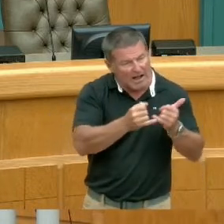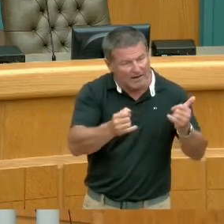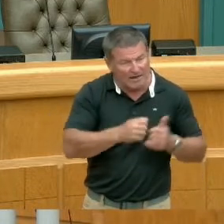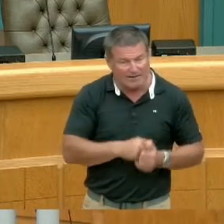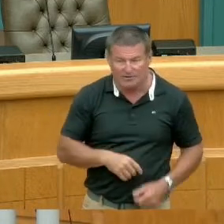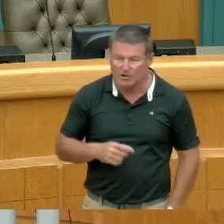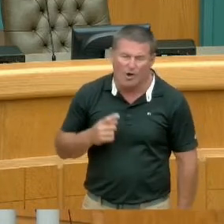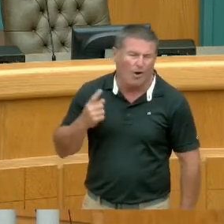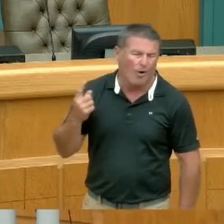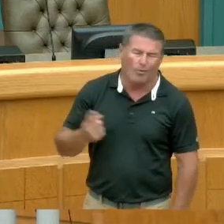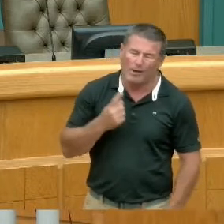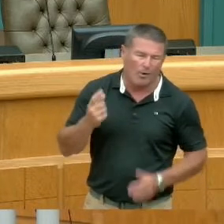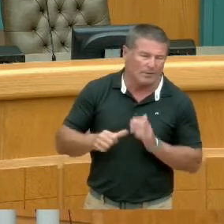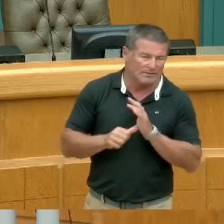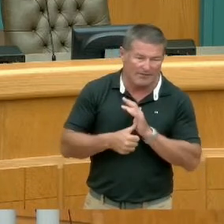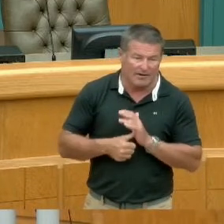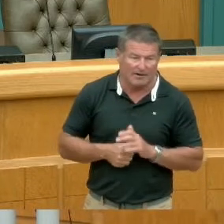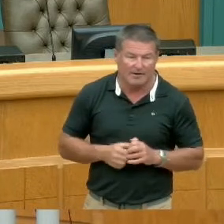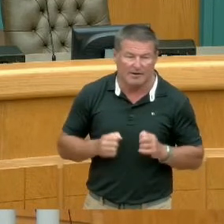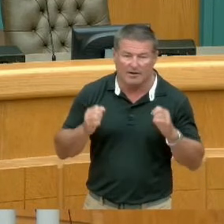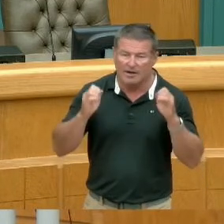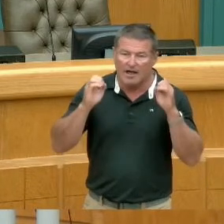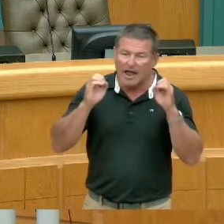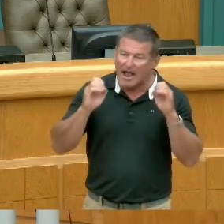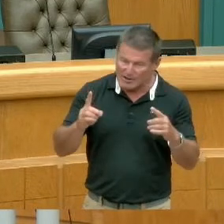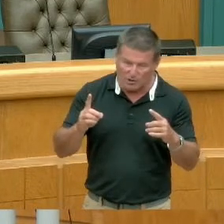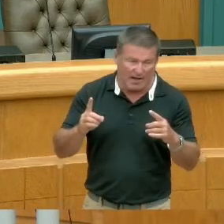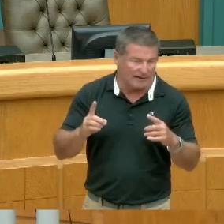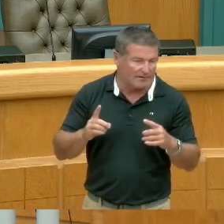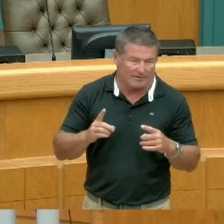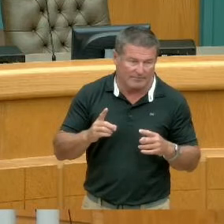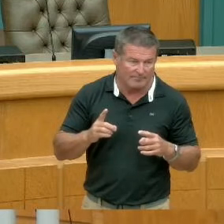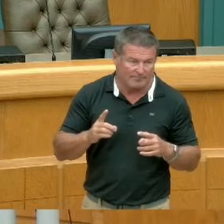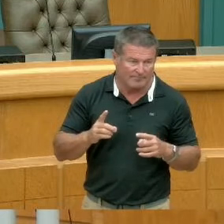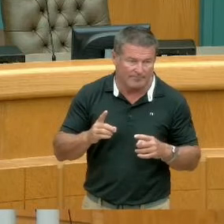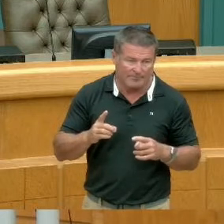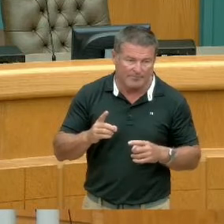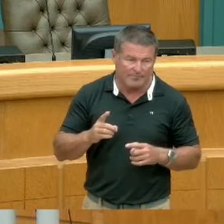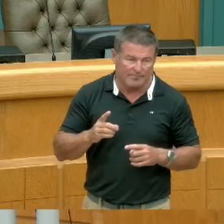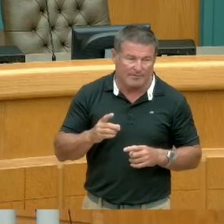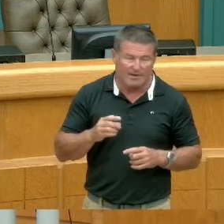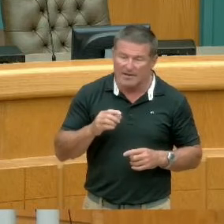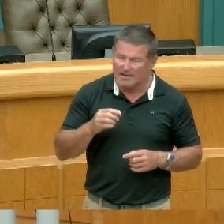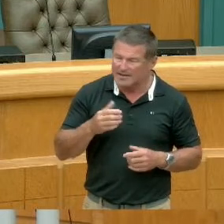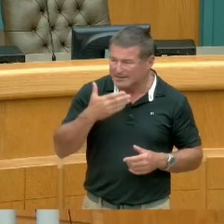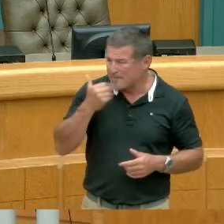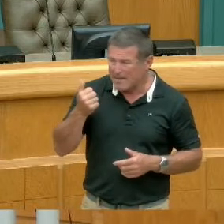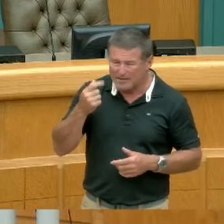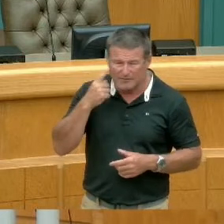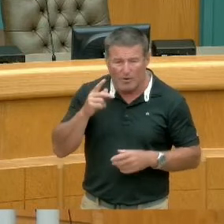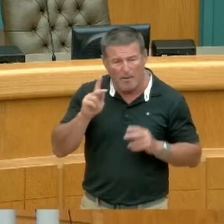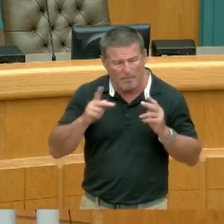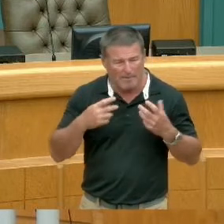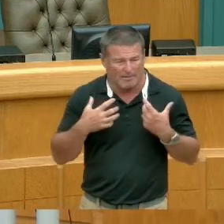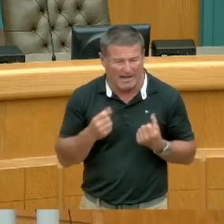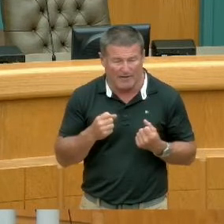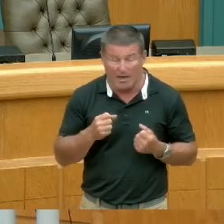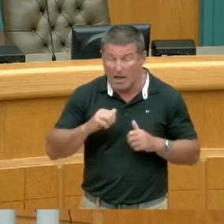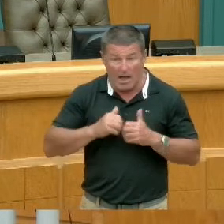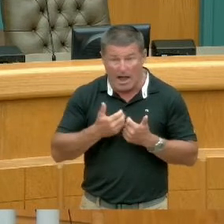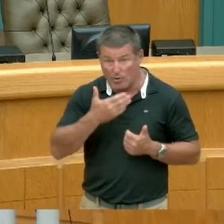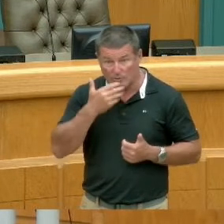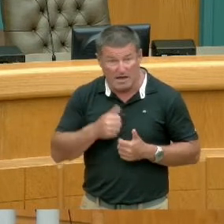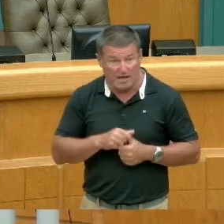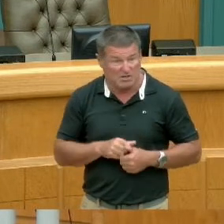education, the way to best enforce a good rule that's in the best interest of public health is not